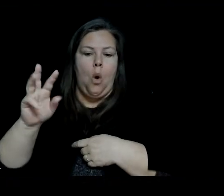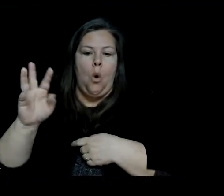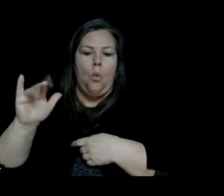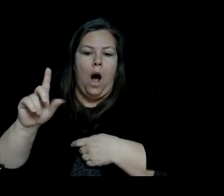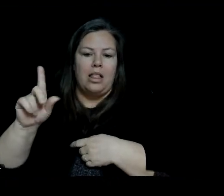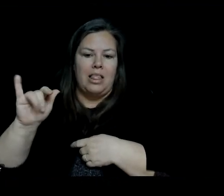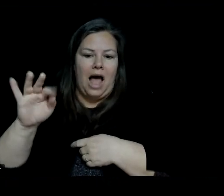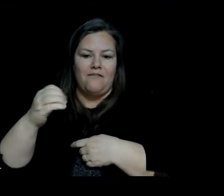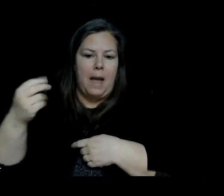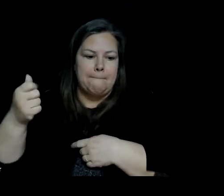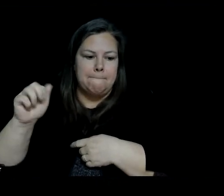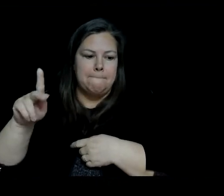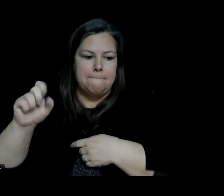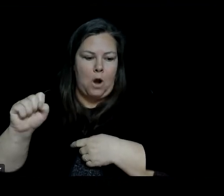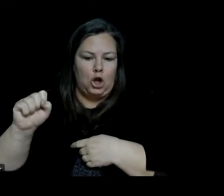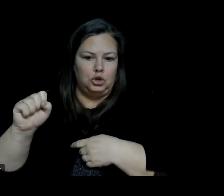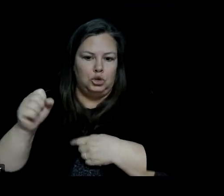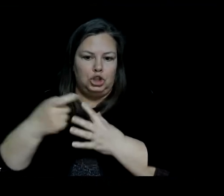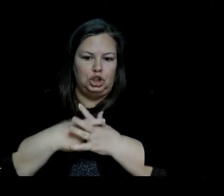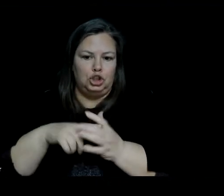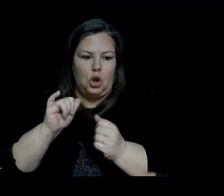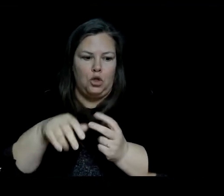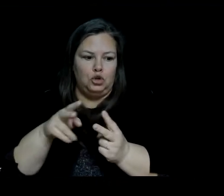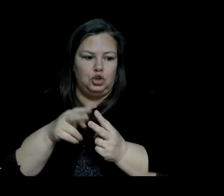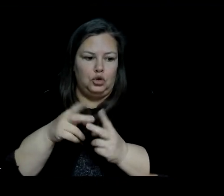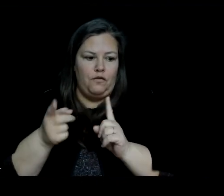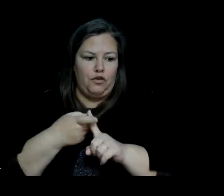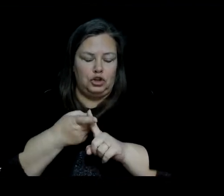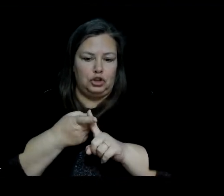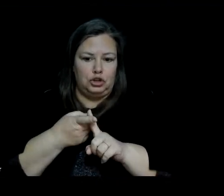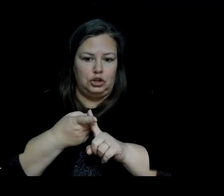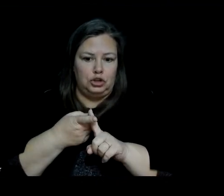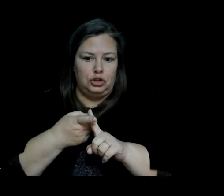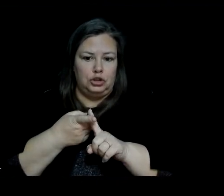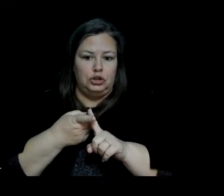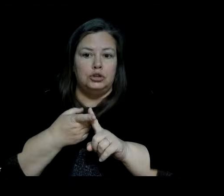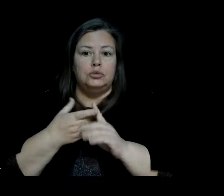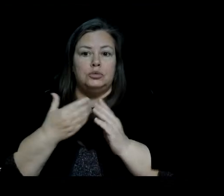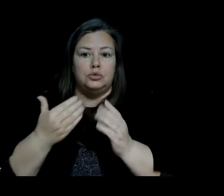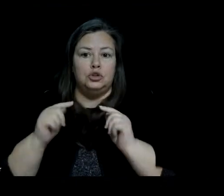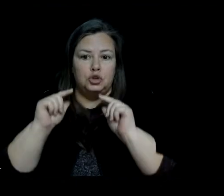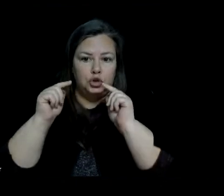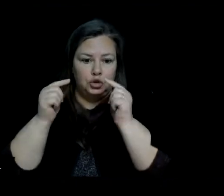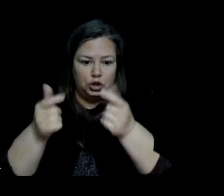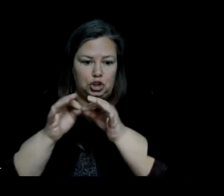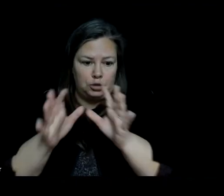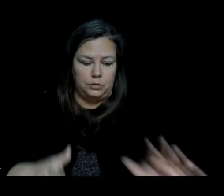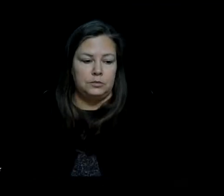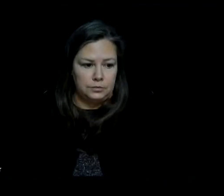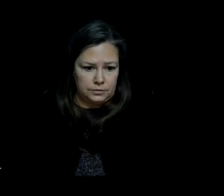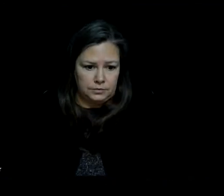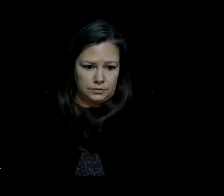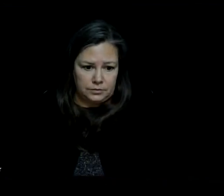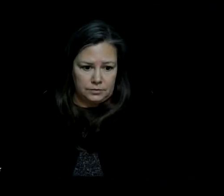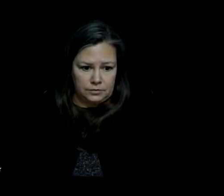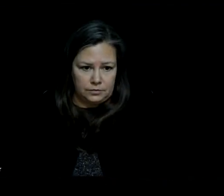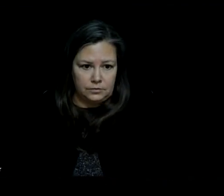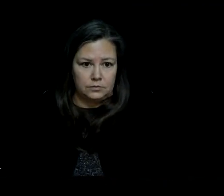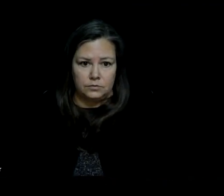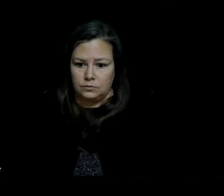Parks, we'll hit on them first. State Fair, I'd like to make a motion to follow HB 2007 for